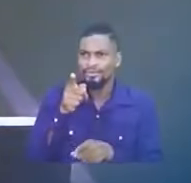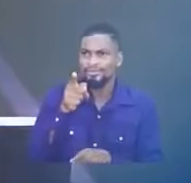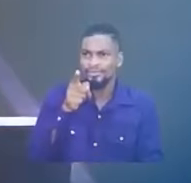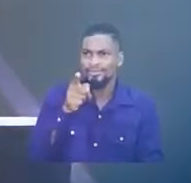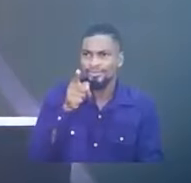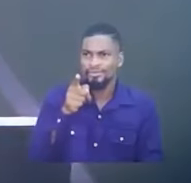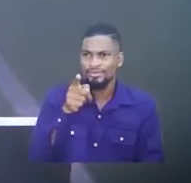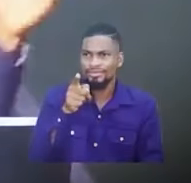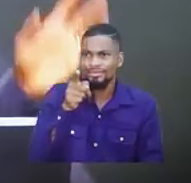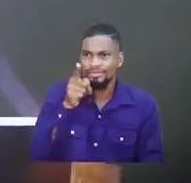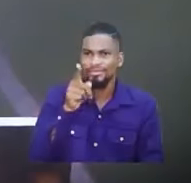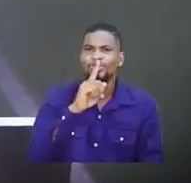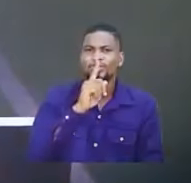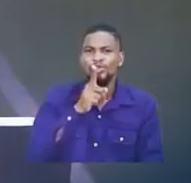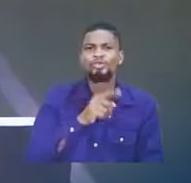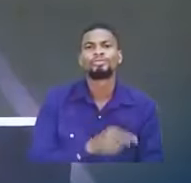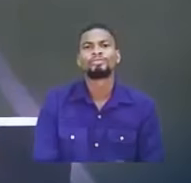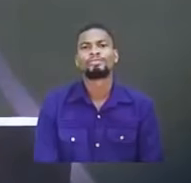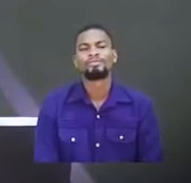prophecy, this word is true.